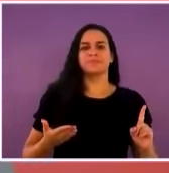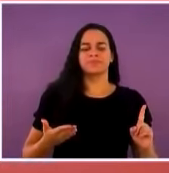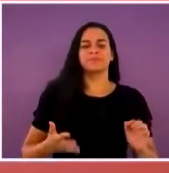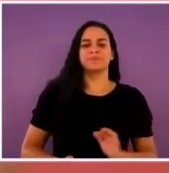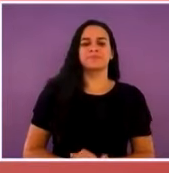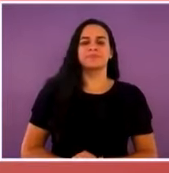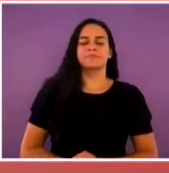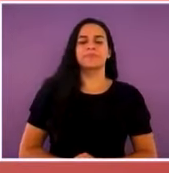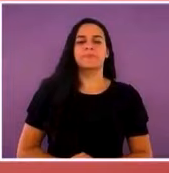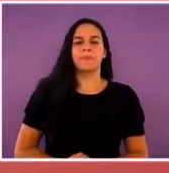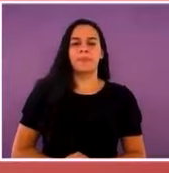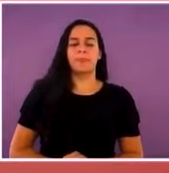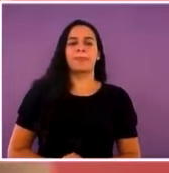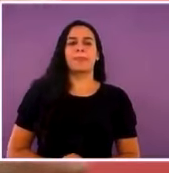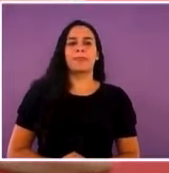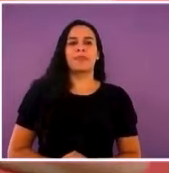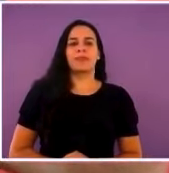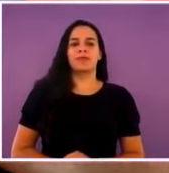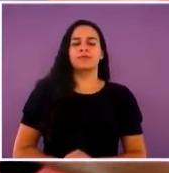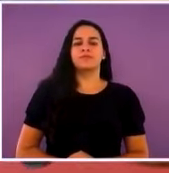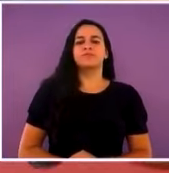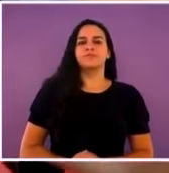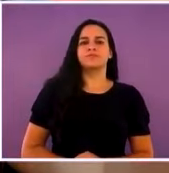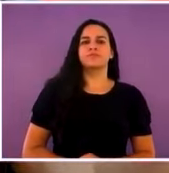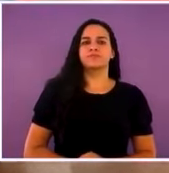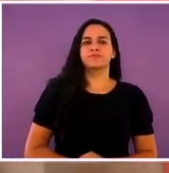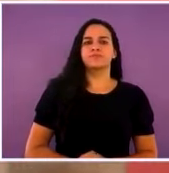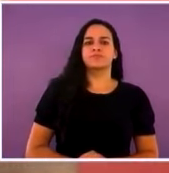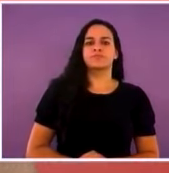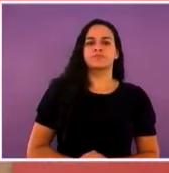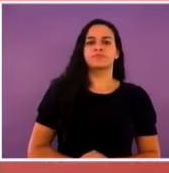was the Jesuit